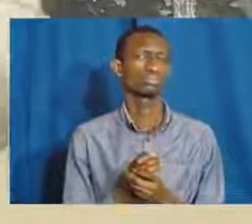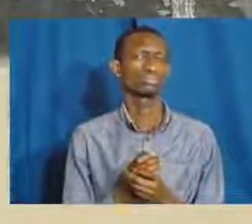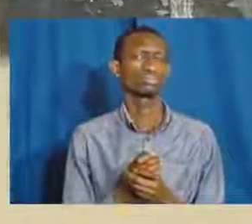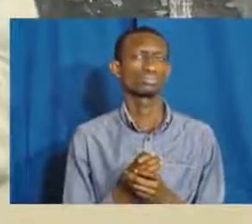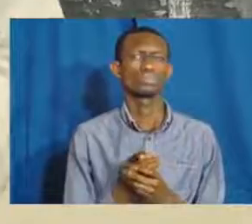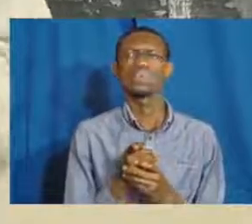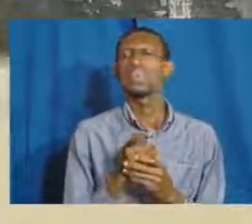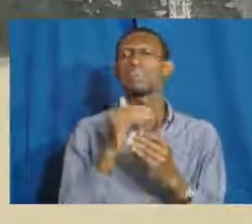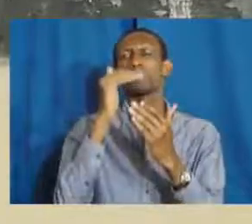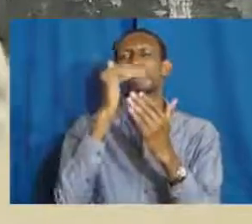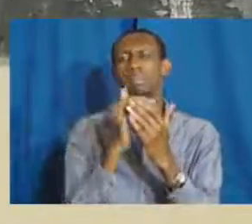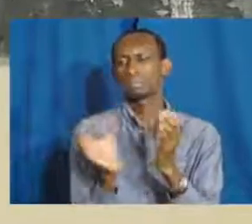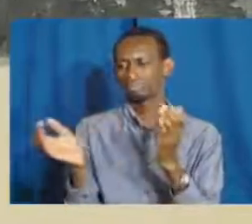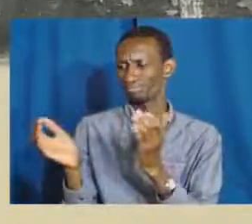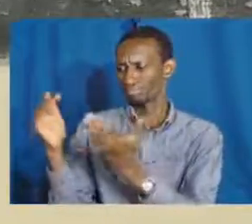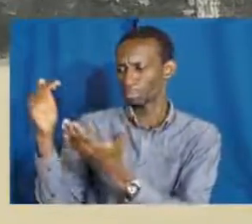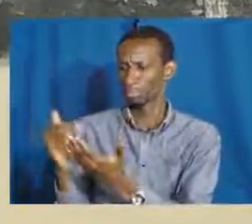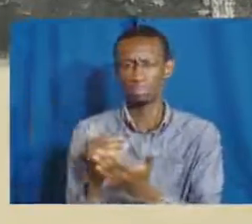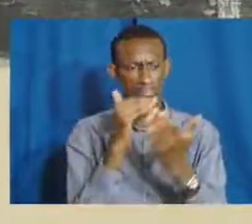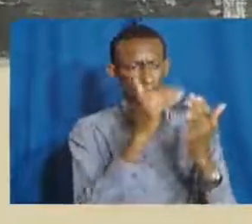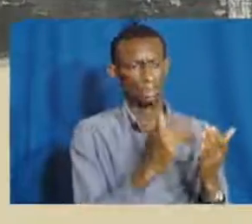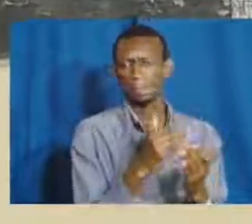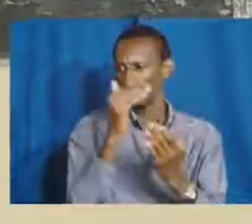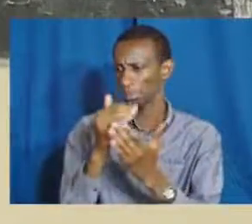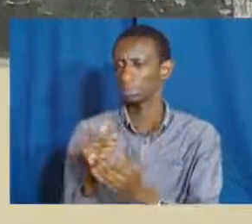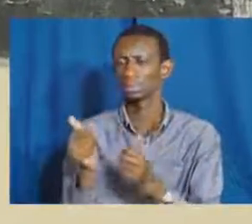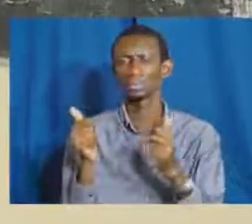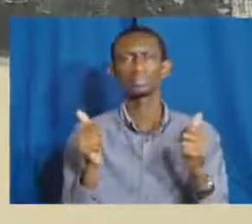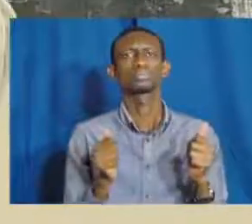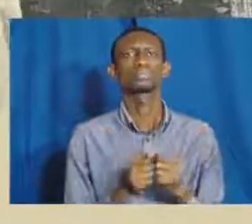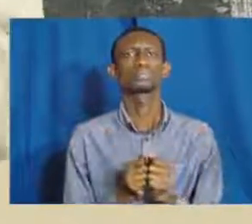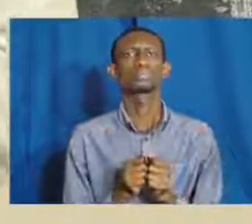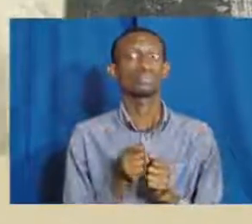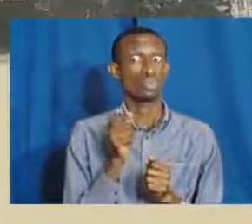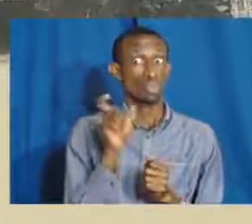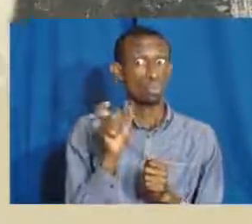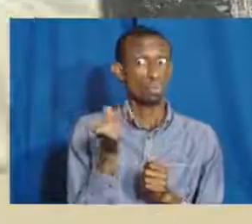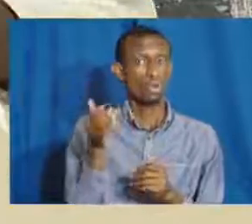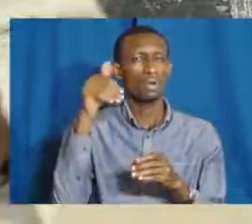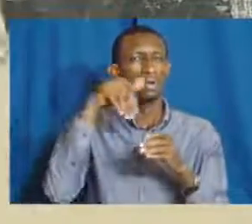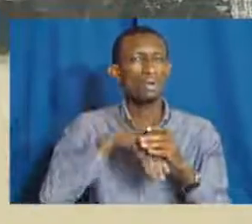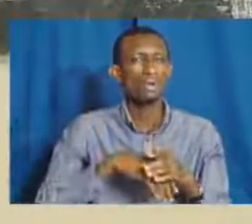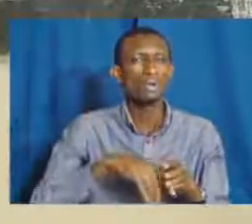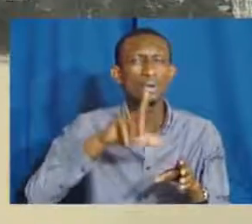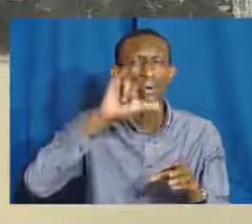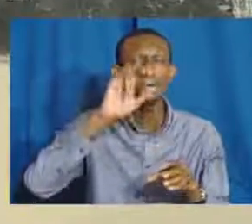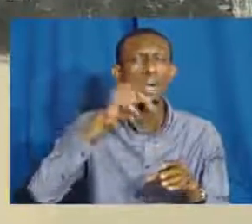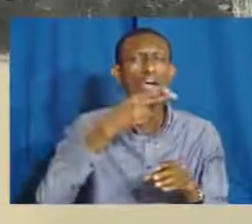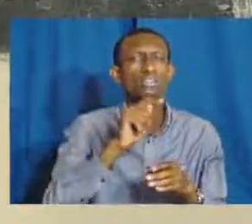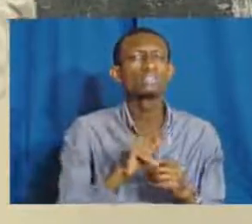So he arranged them also in that order. So including light and heat was the most funny part of